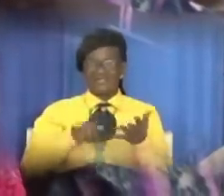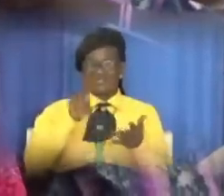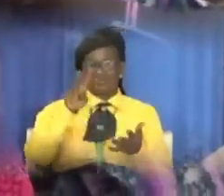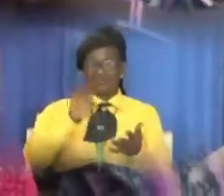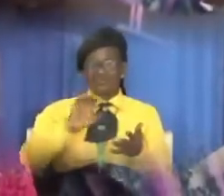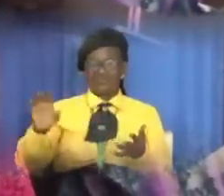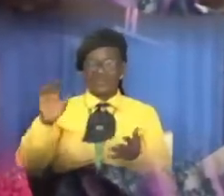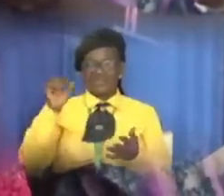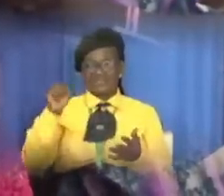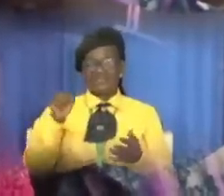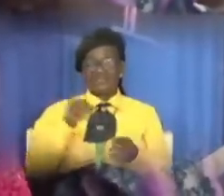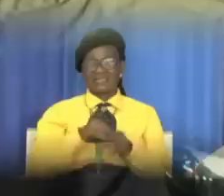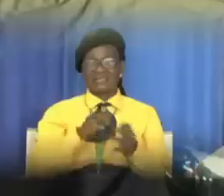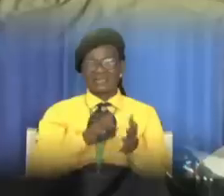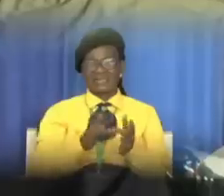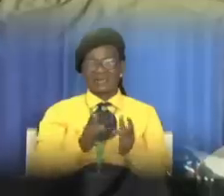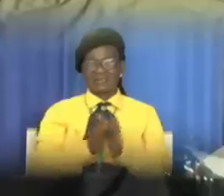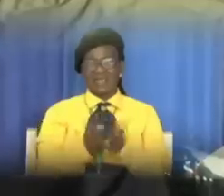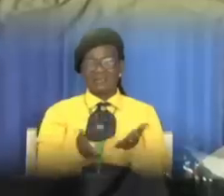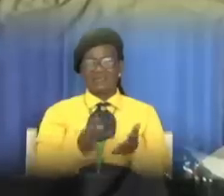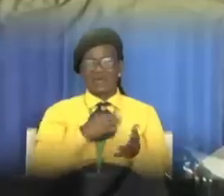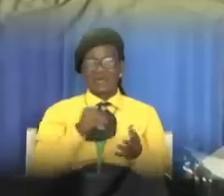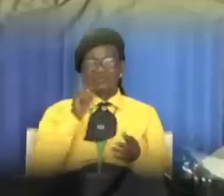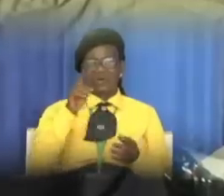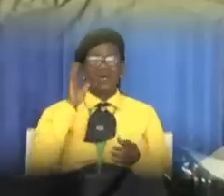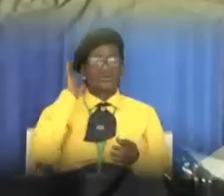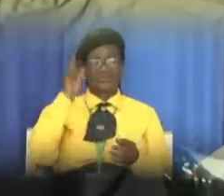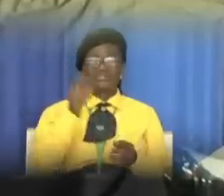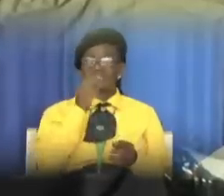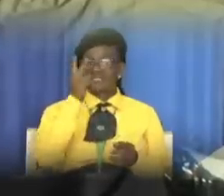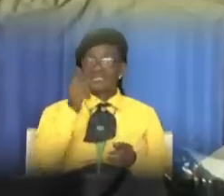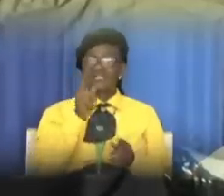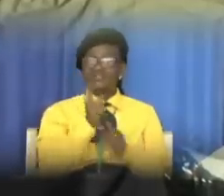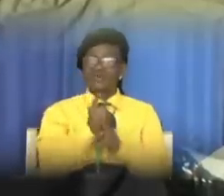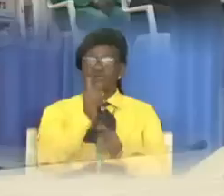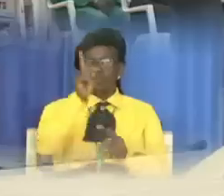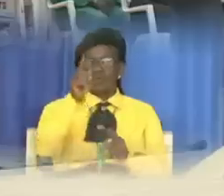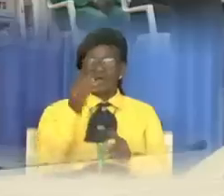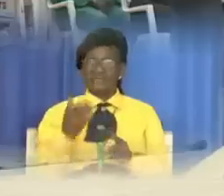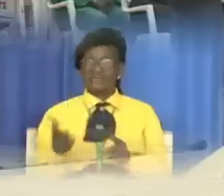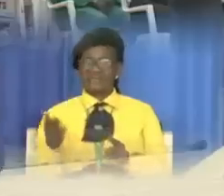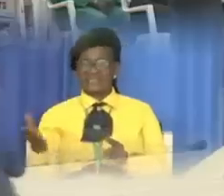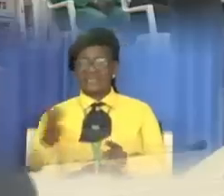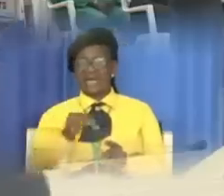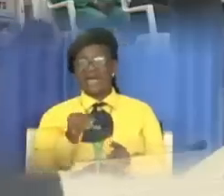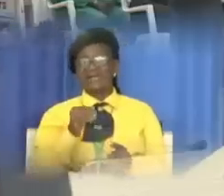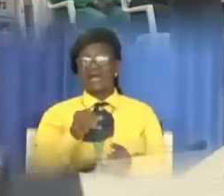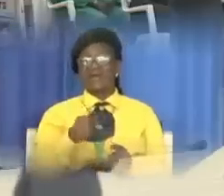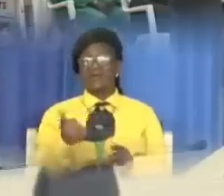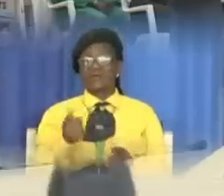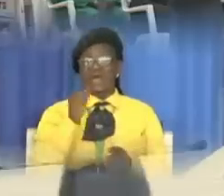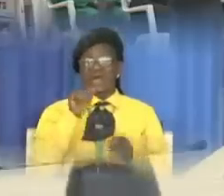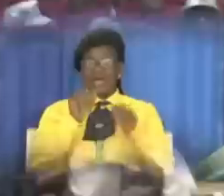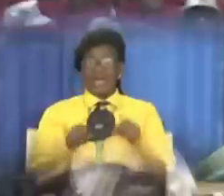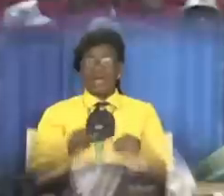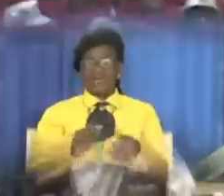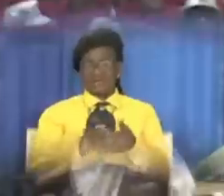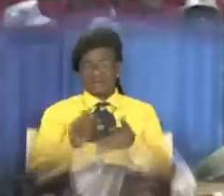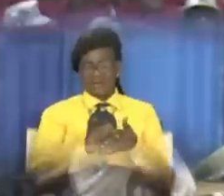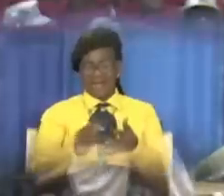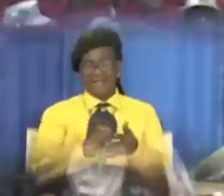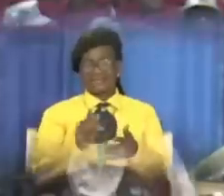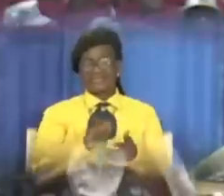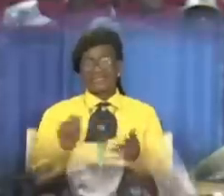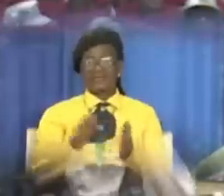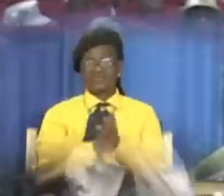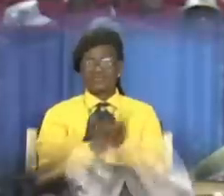and one will see just one thing, another can write a book or just one